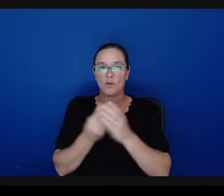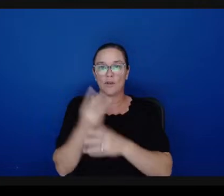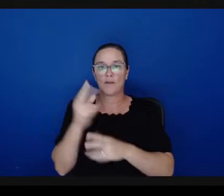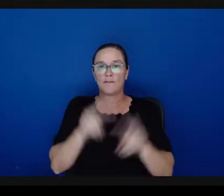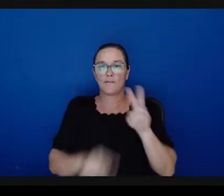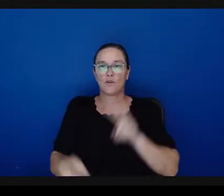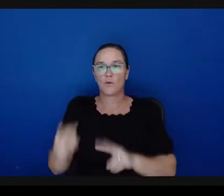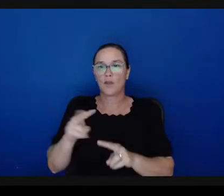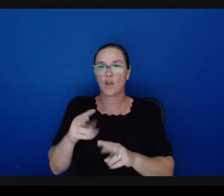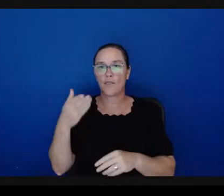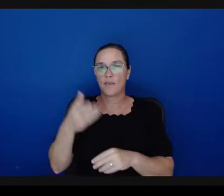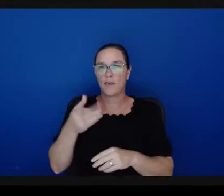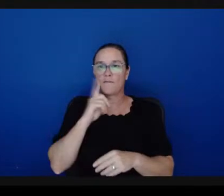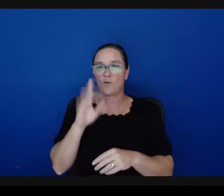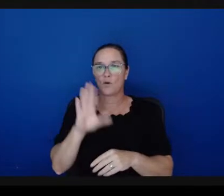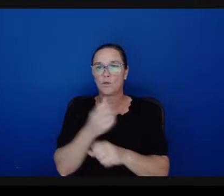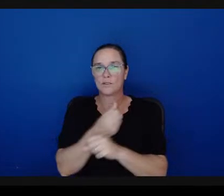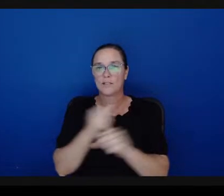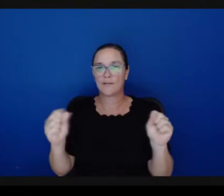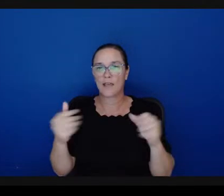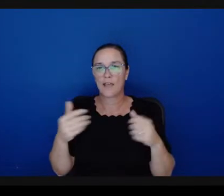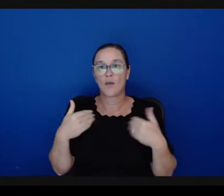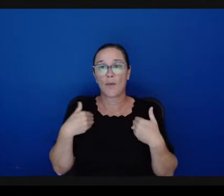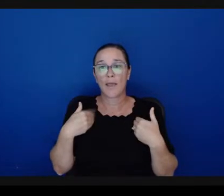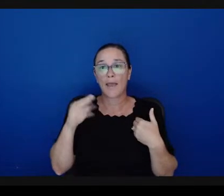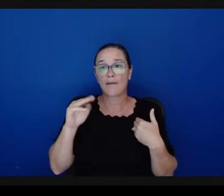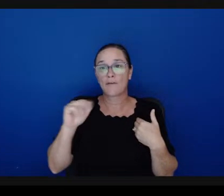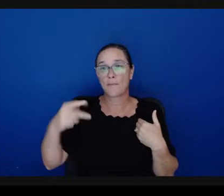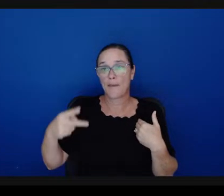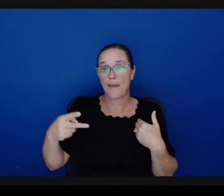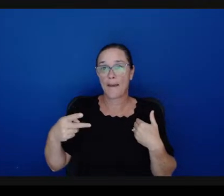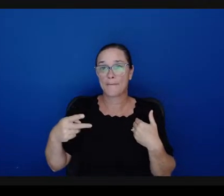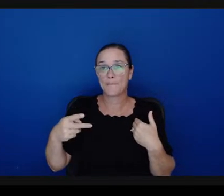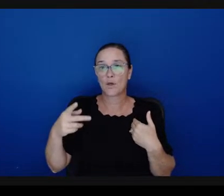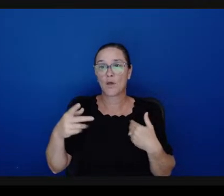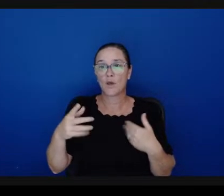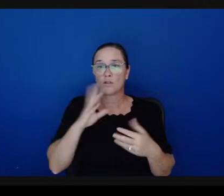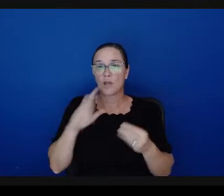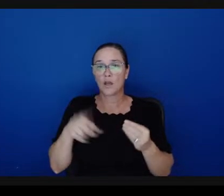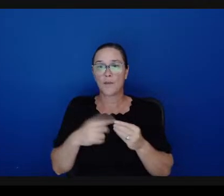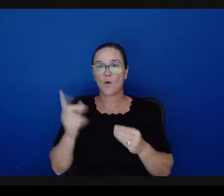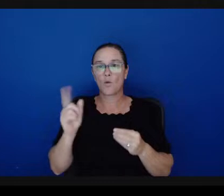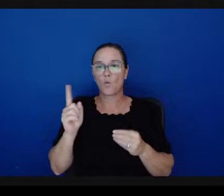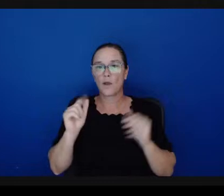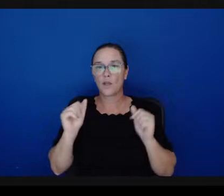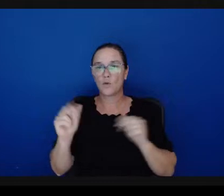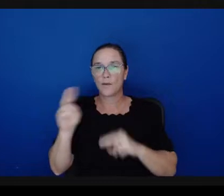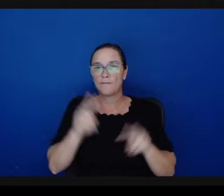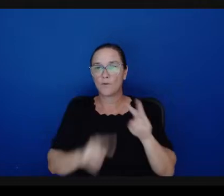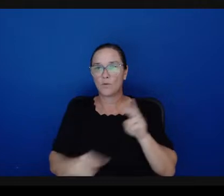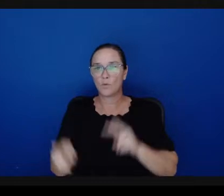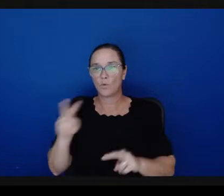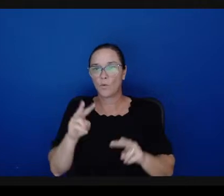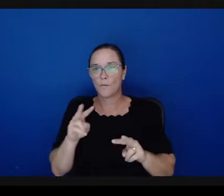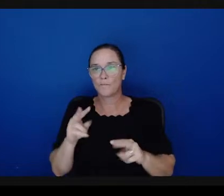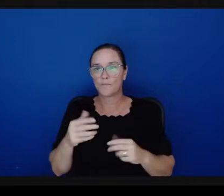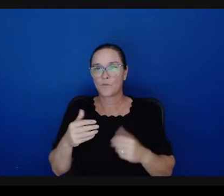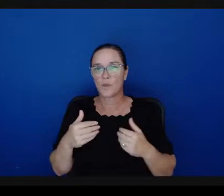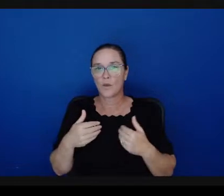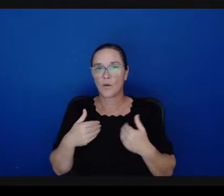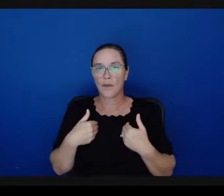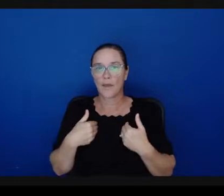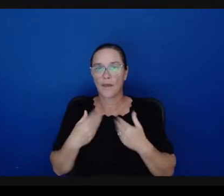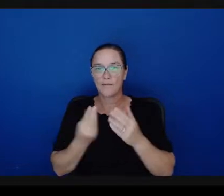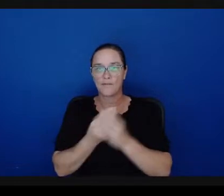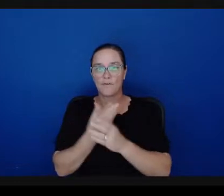safety. I have a map here. We talk about all the time where the viewing is. And you can see down in the bottom here, got the volcano,